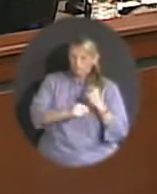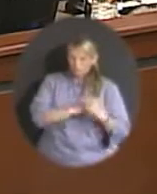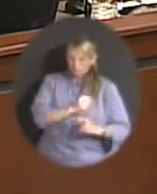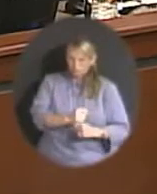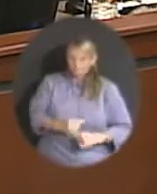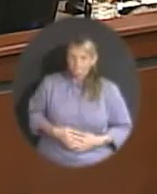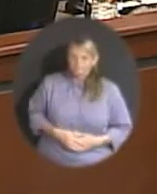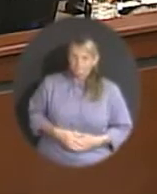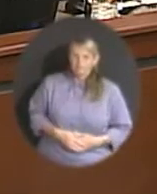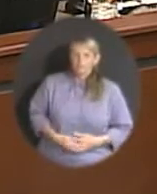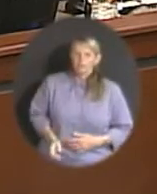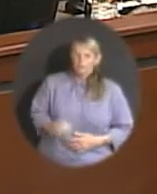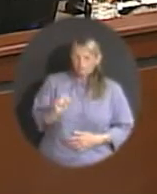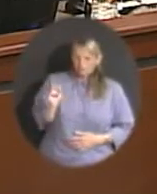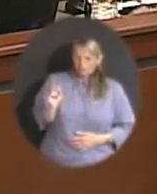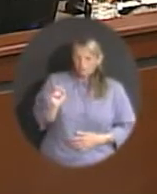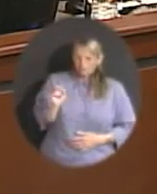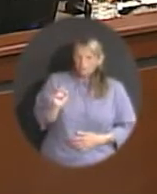All right.